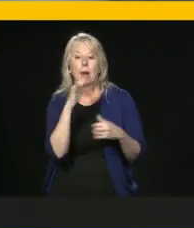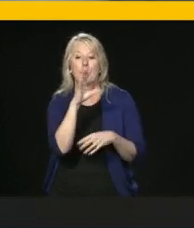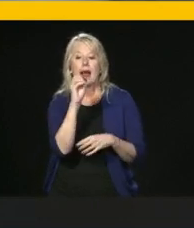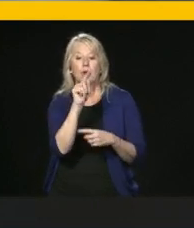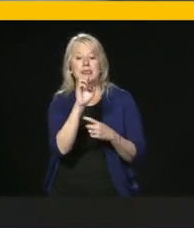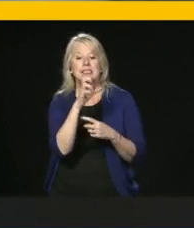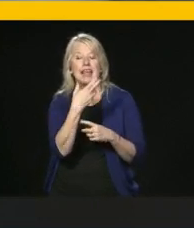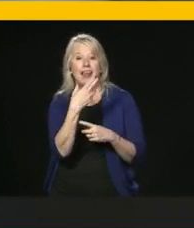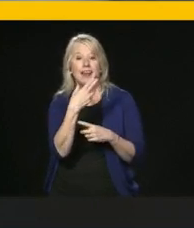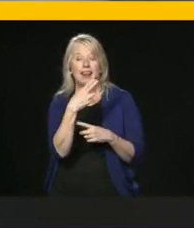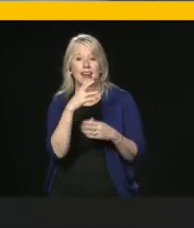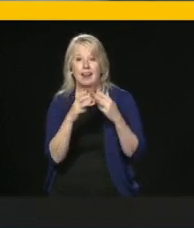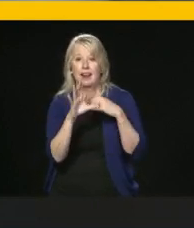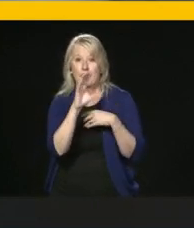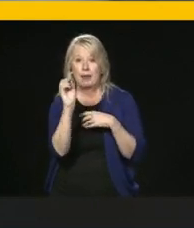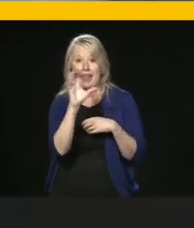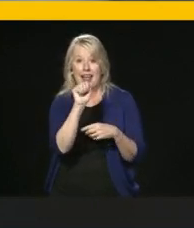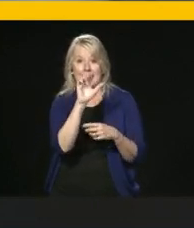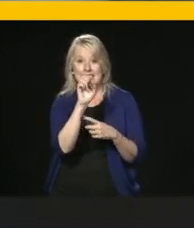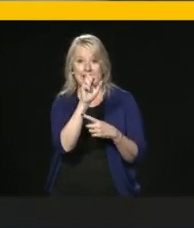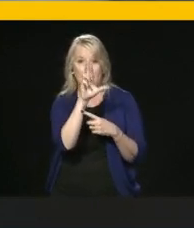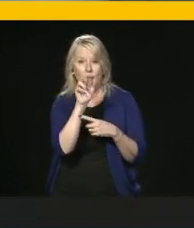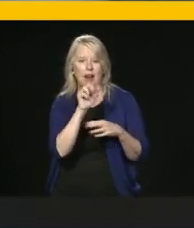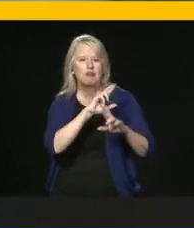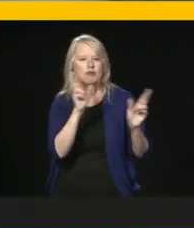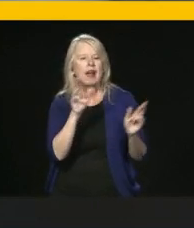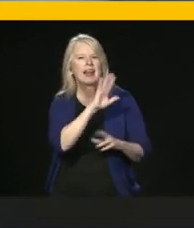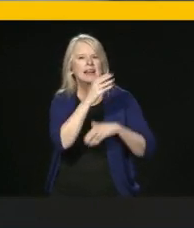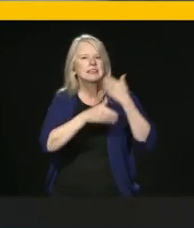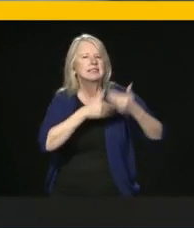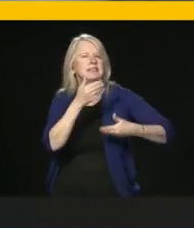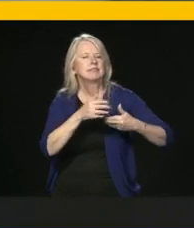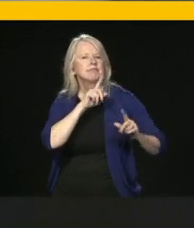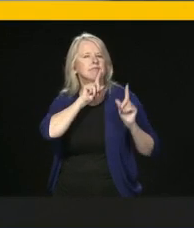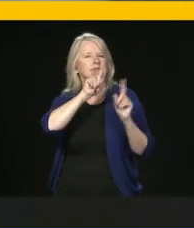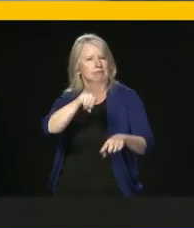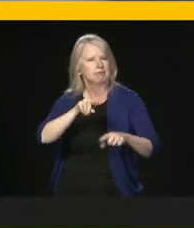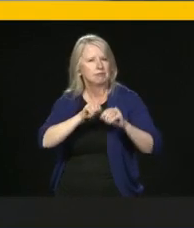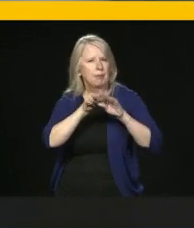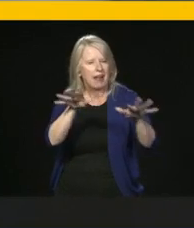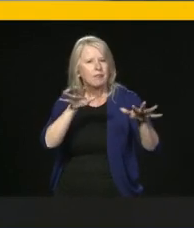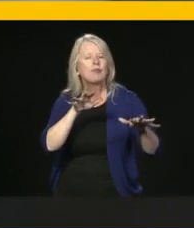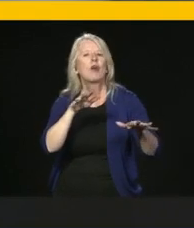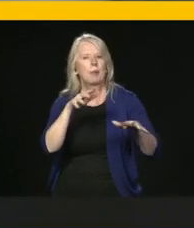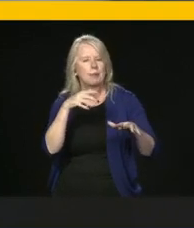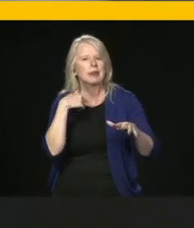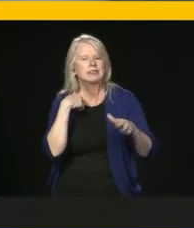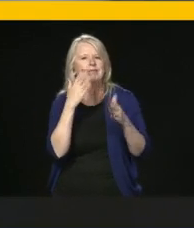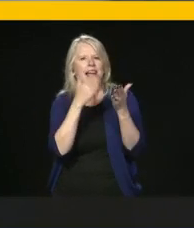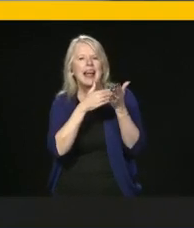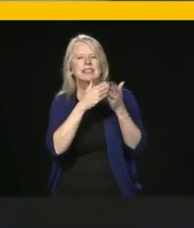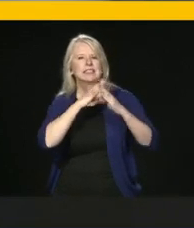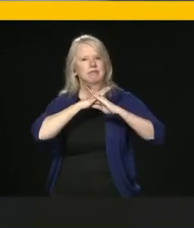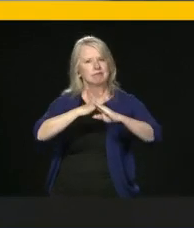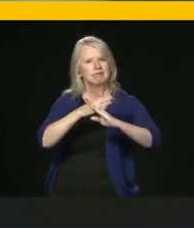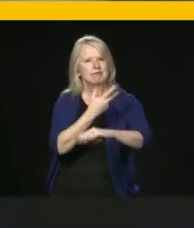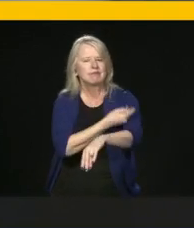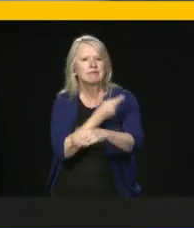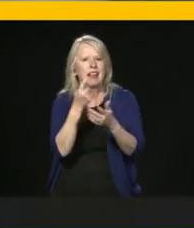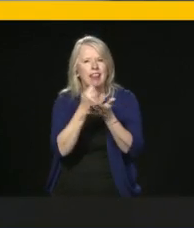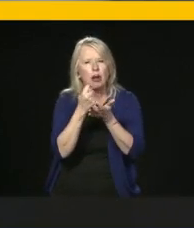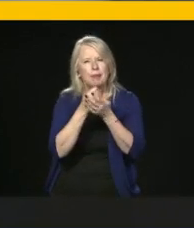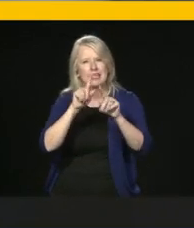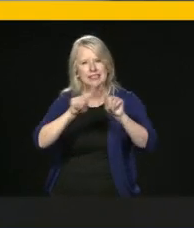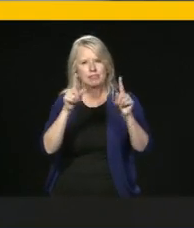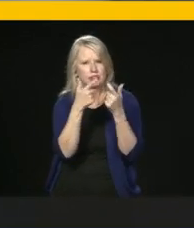rapid pandemic response platform to develop antiviral therapies for COVID-19 treatment and prevention. The